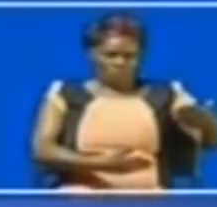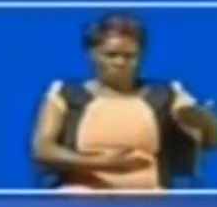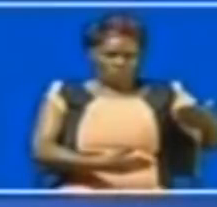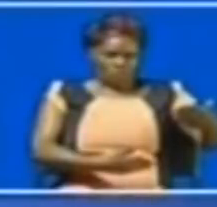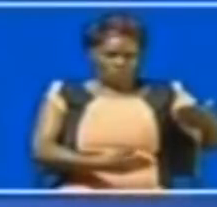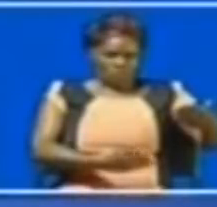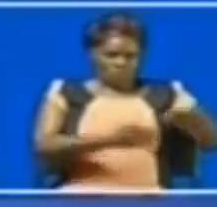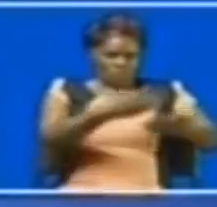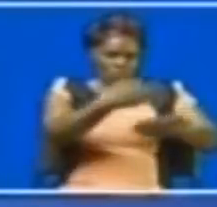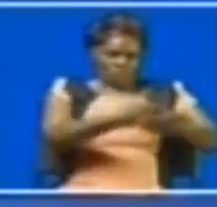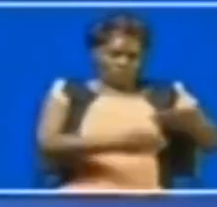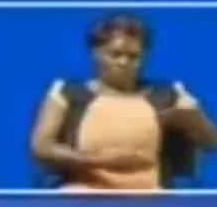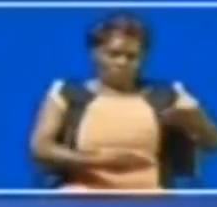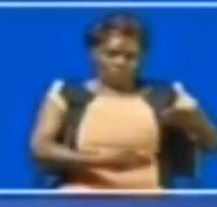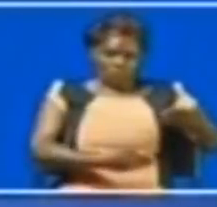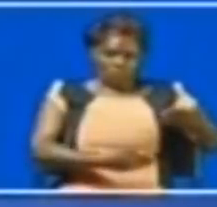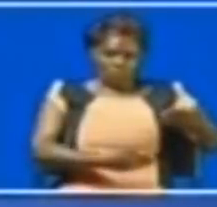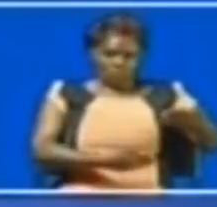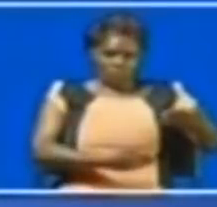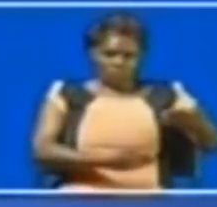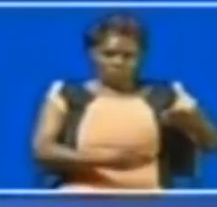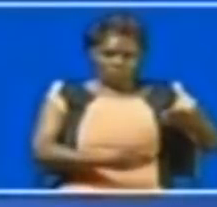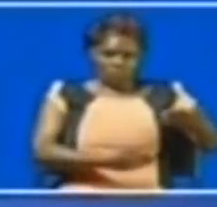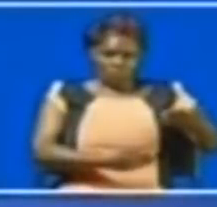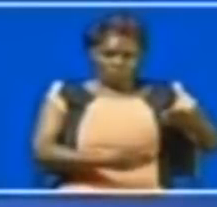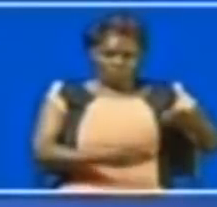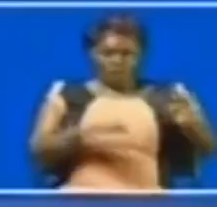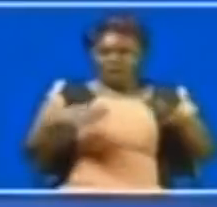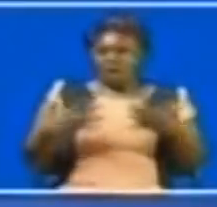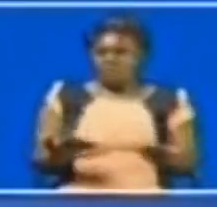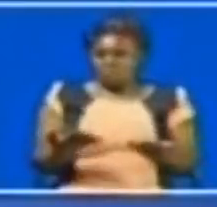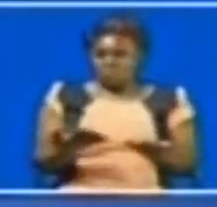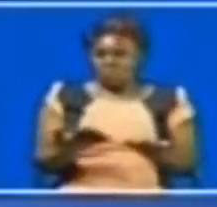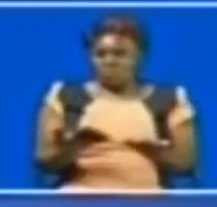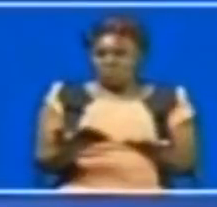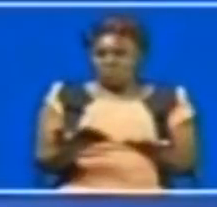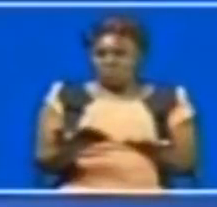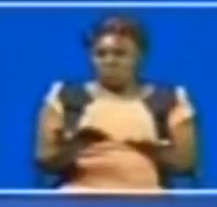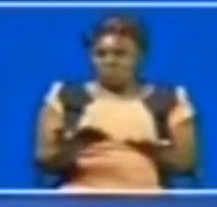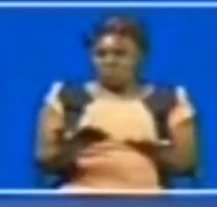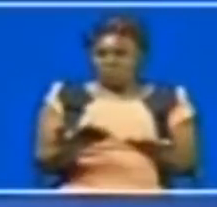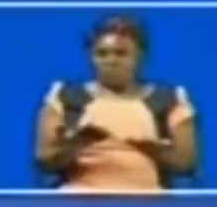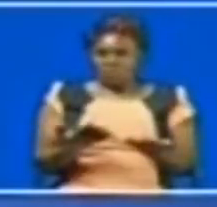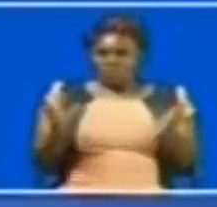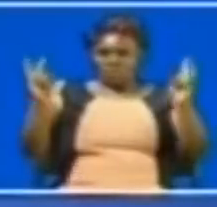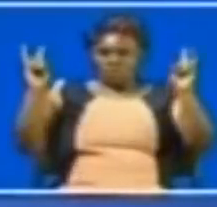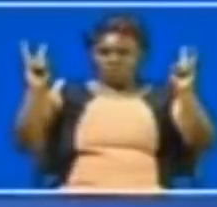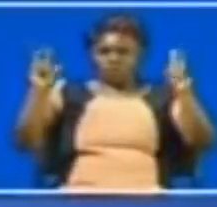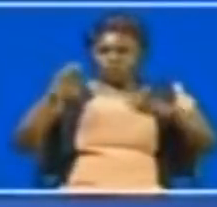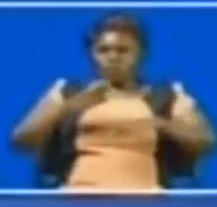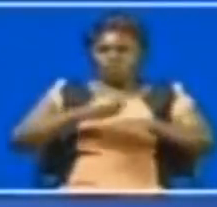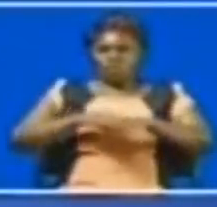if I can phrase it that way. Mm-hmm. How did the forms appear? And what I'm measuring on was the issues to do